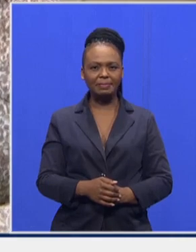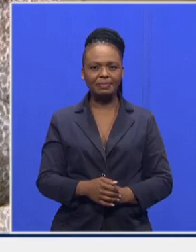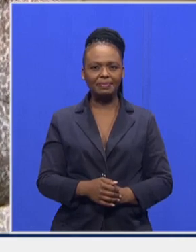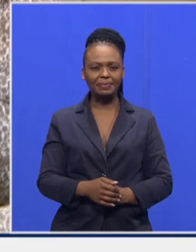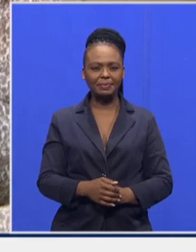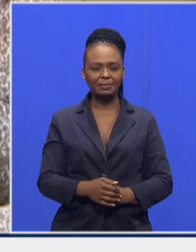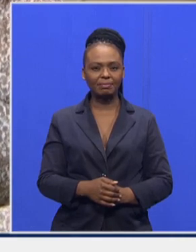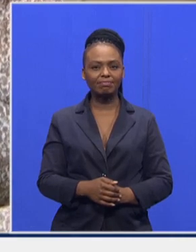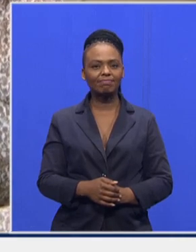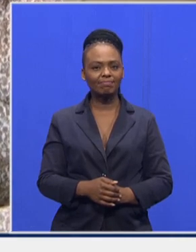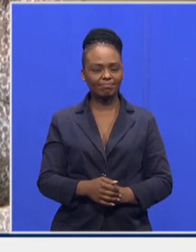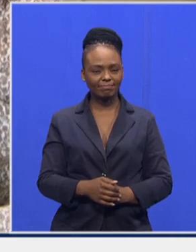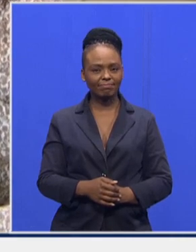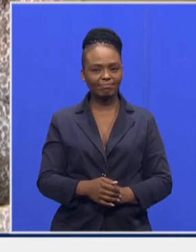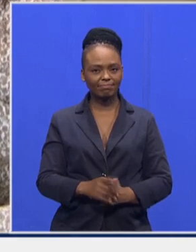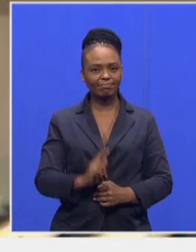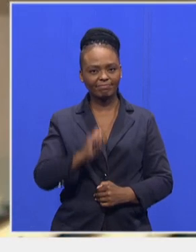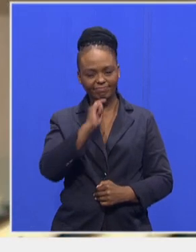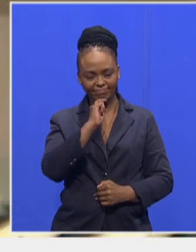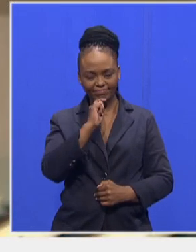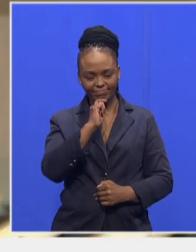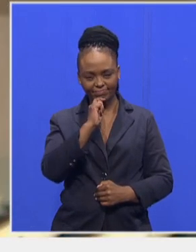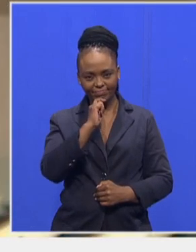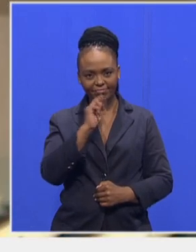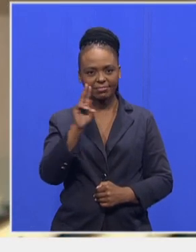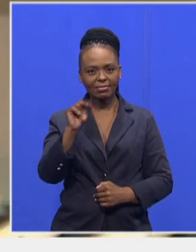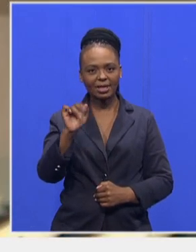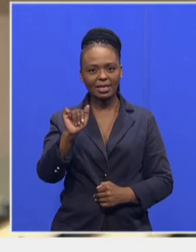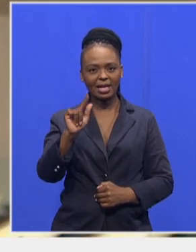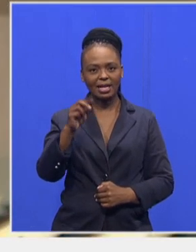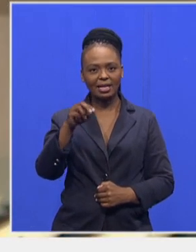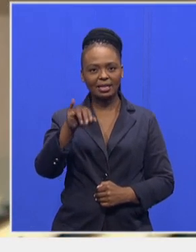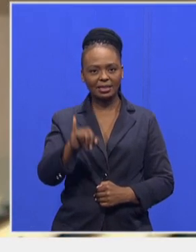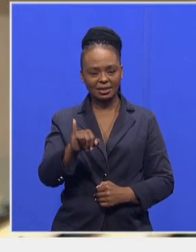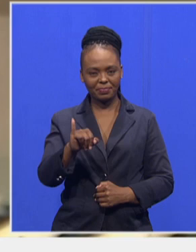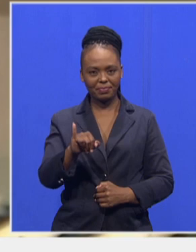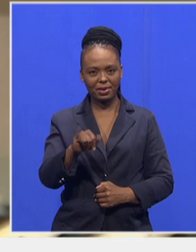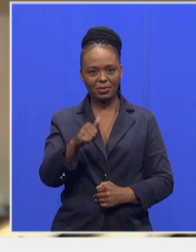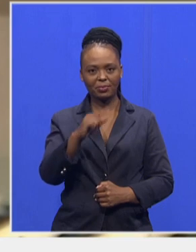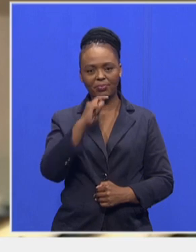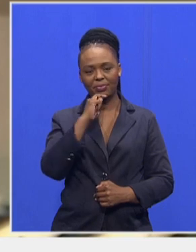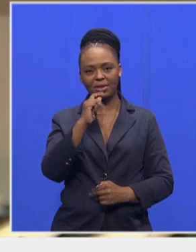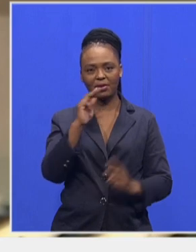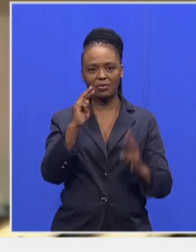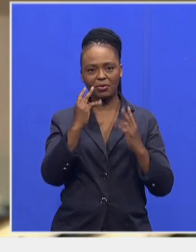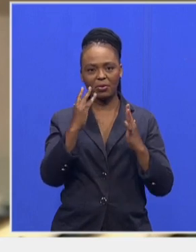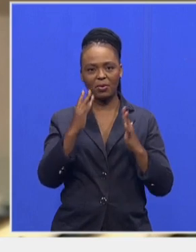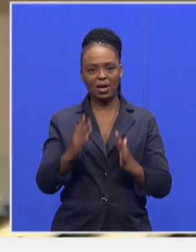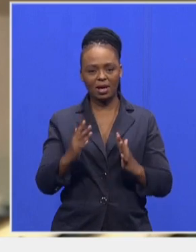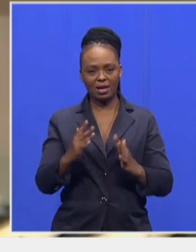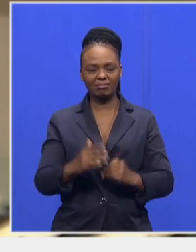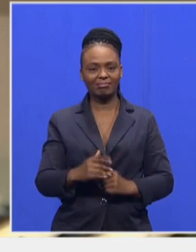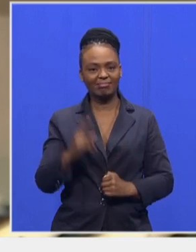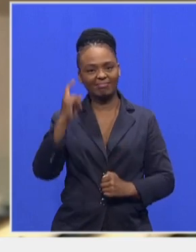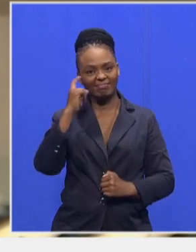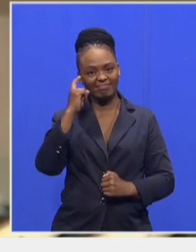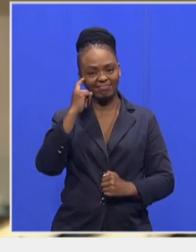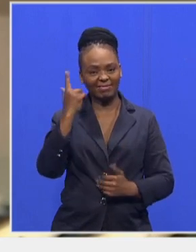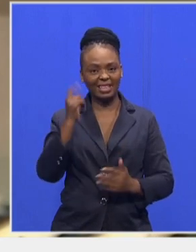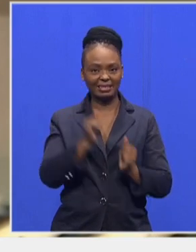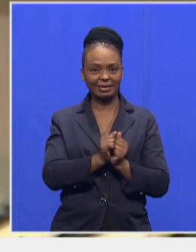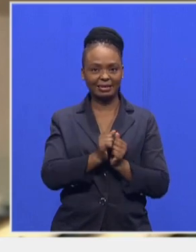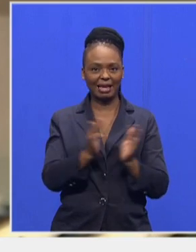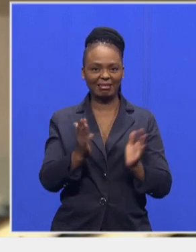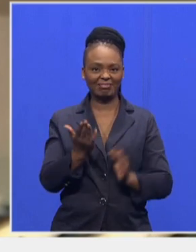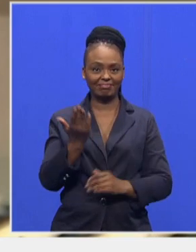Good morning, Naledi, and to our viewers. I think, we are right back to where it all started,